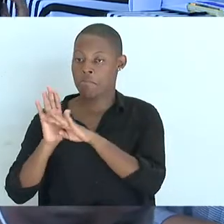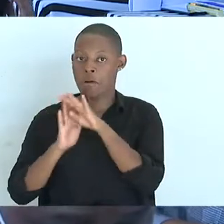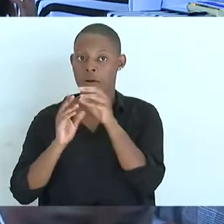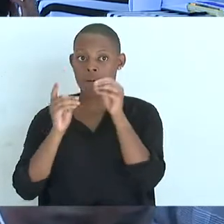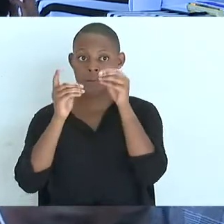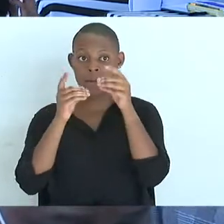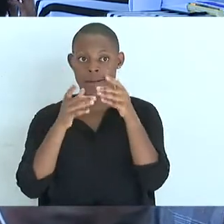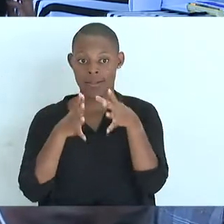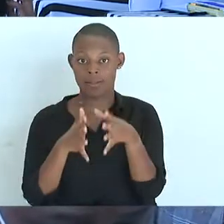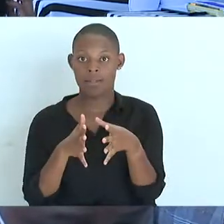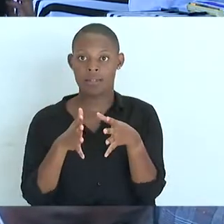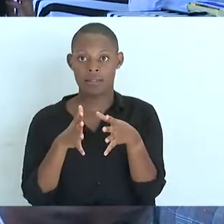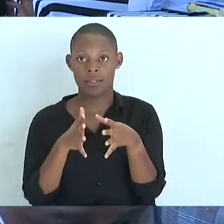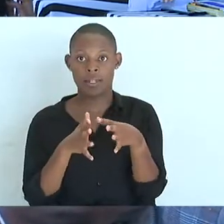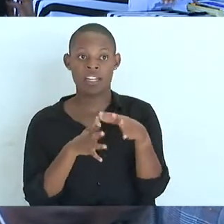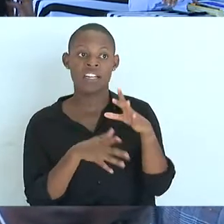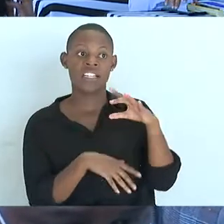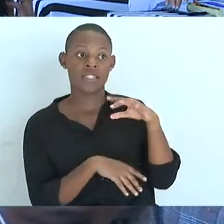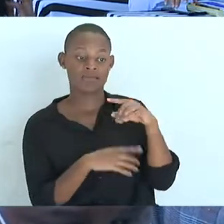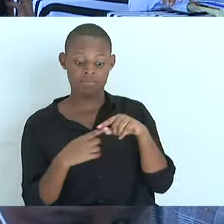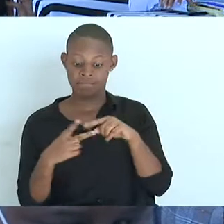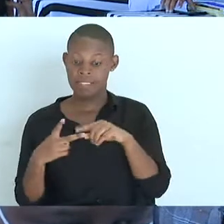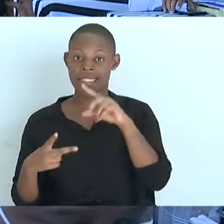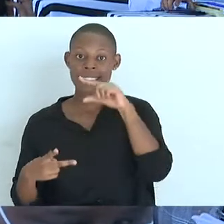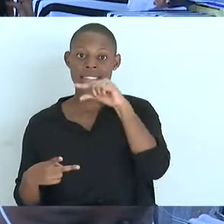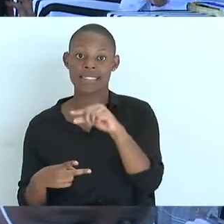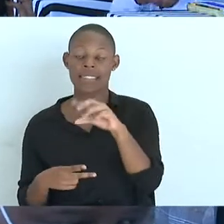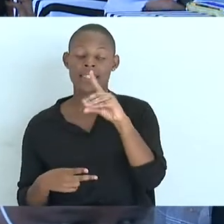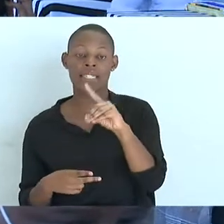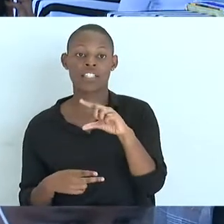our DG, Director General,